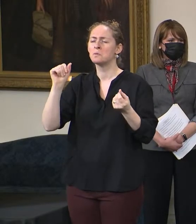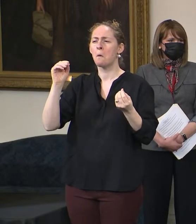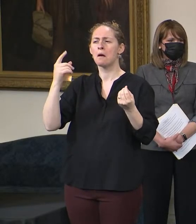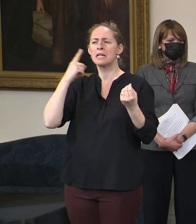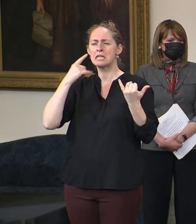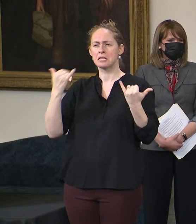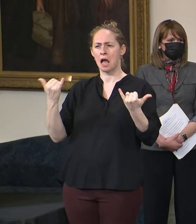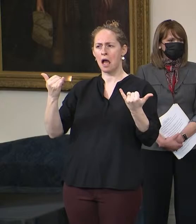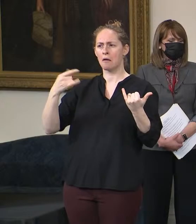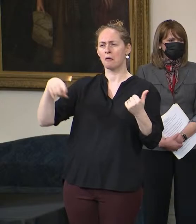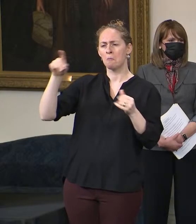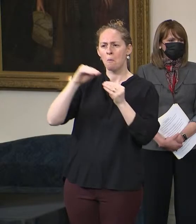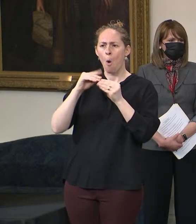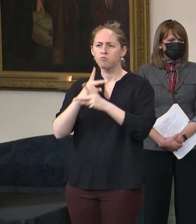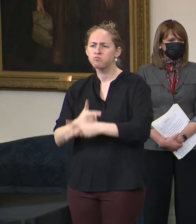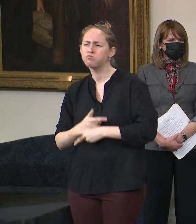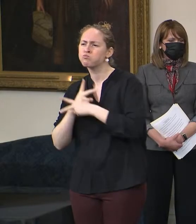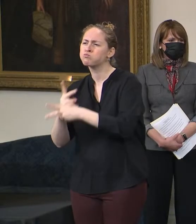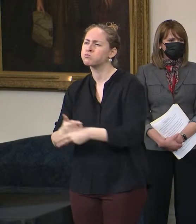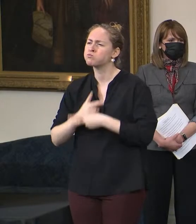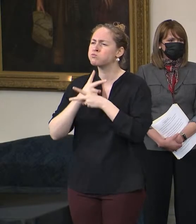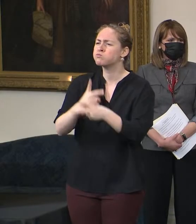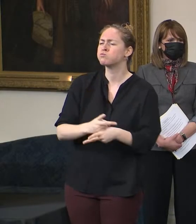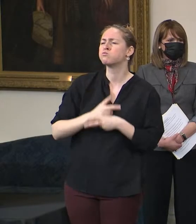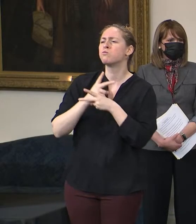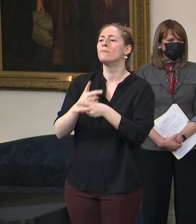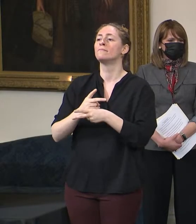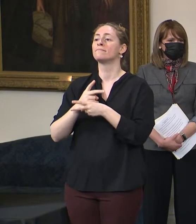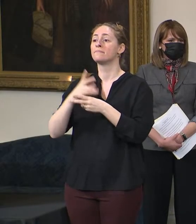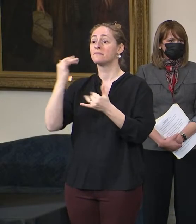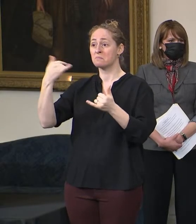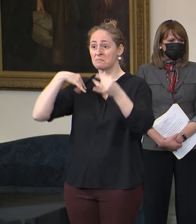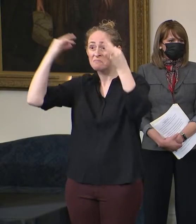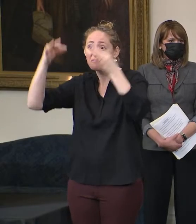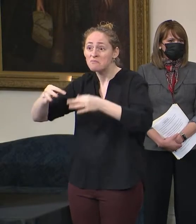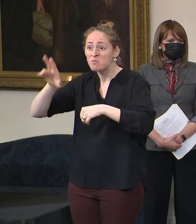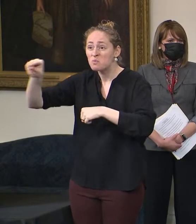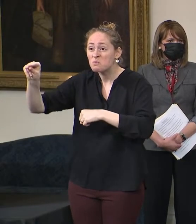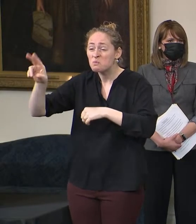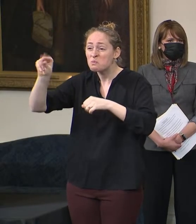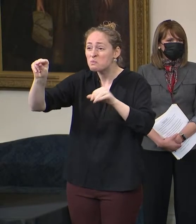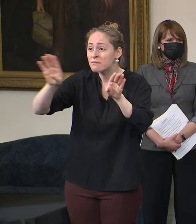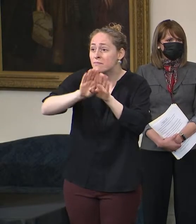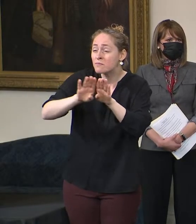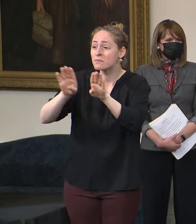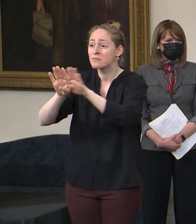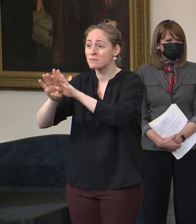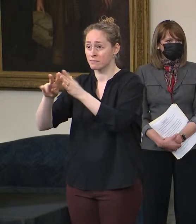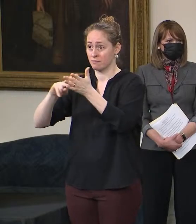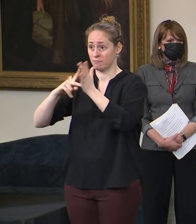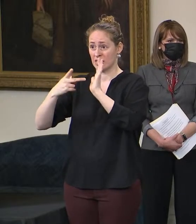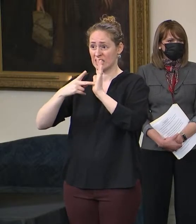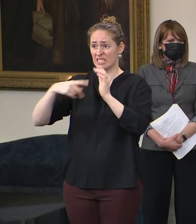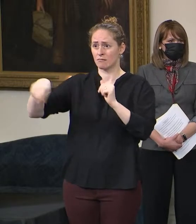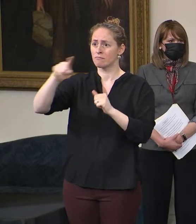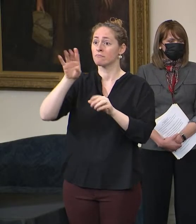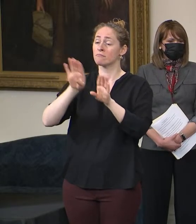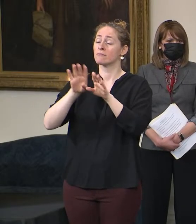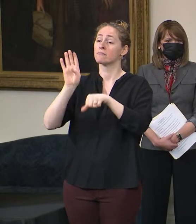for a number of these small businesses, so we will take those actions only when we really absolutely deem them to